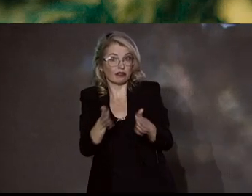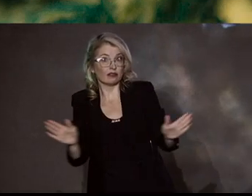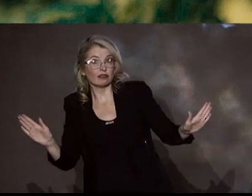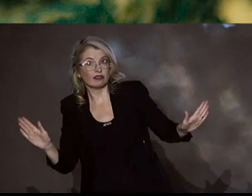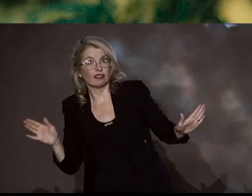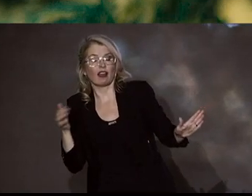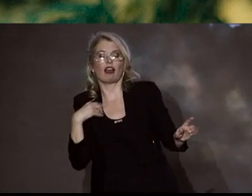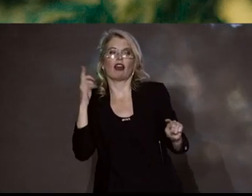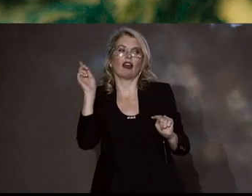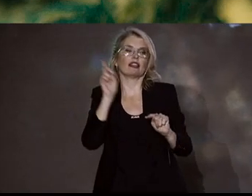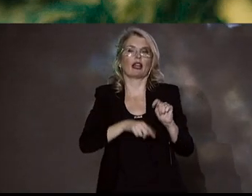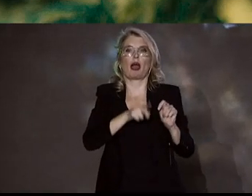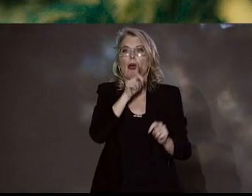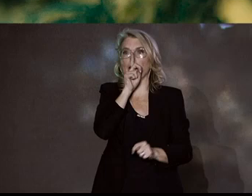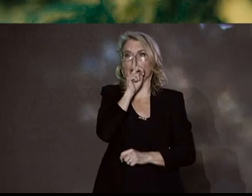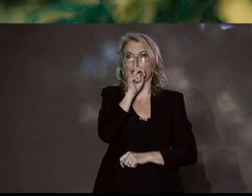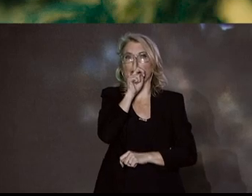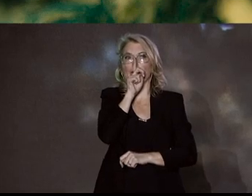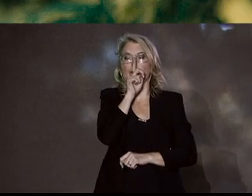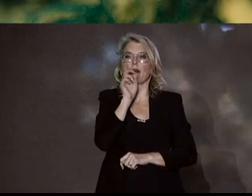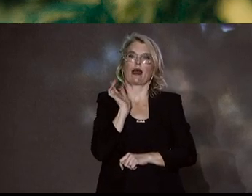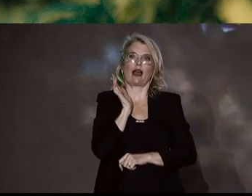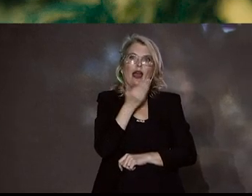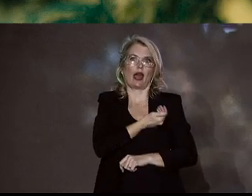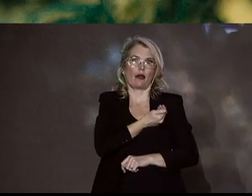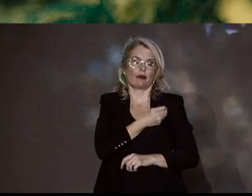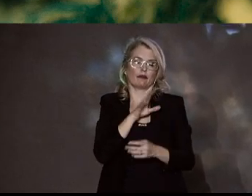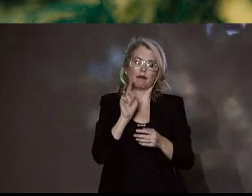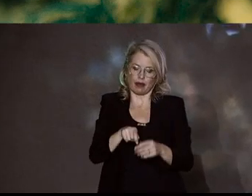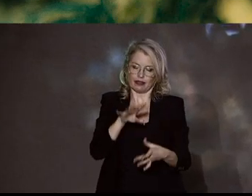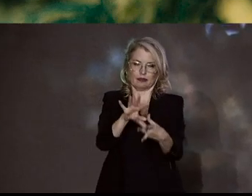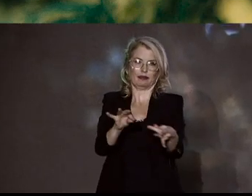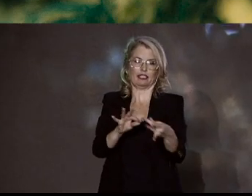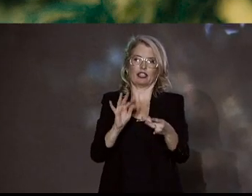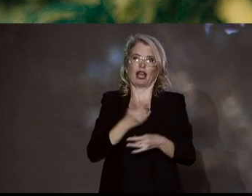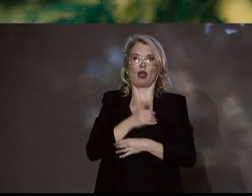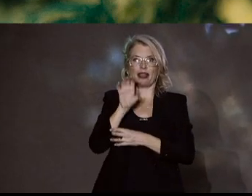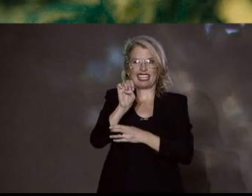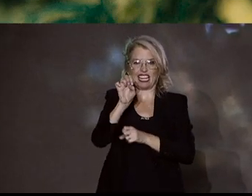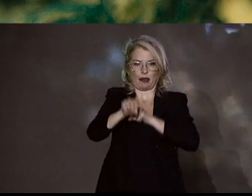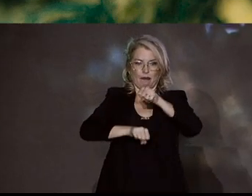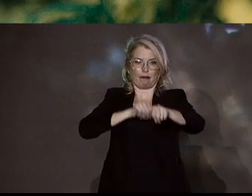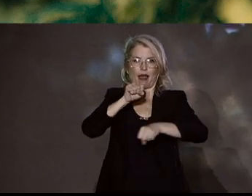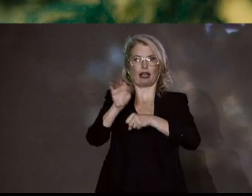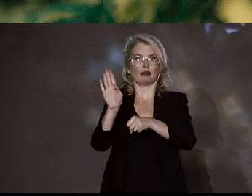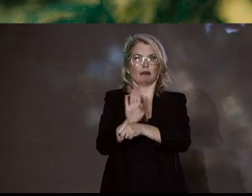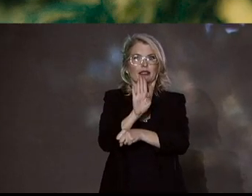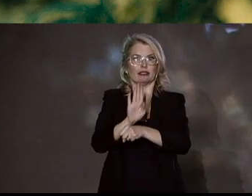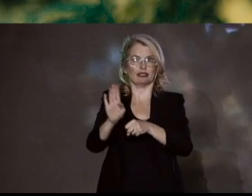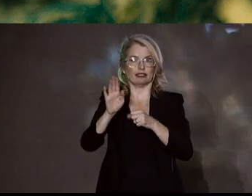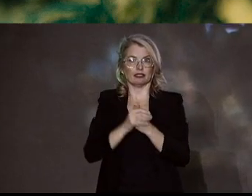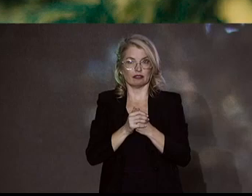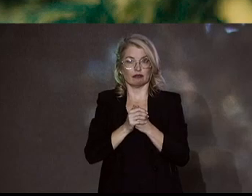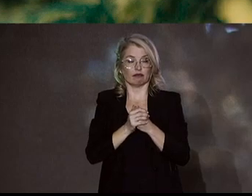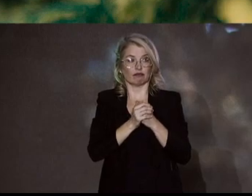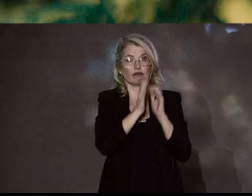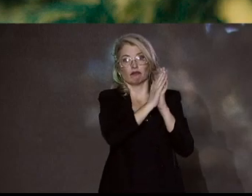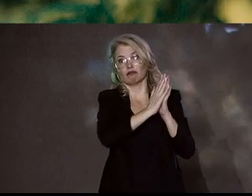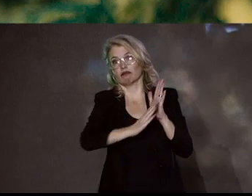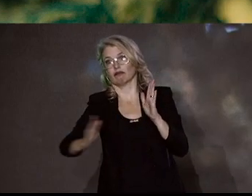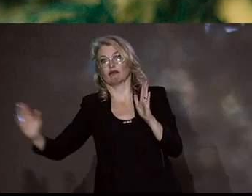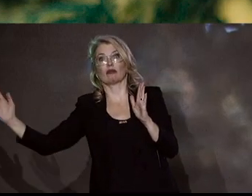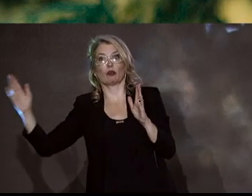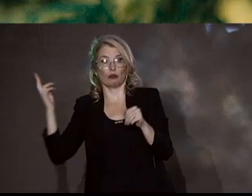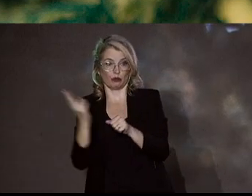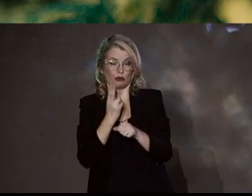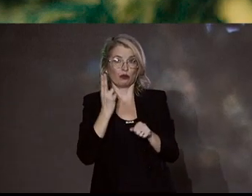generally, I can't leave out a mention of our e-bike business. Across the board, we